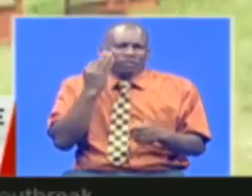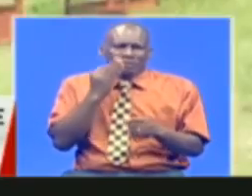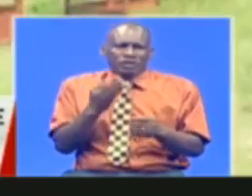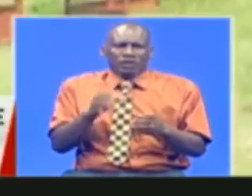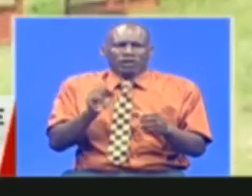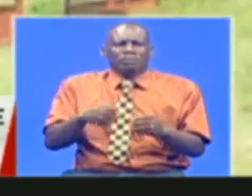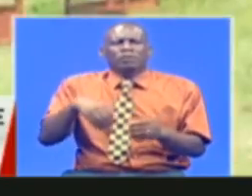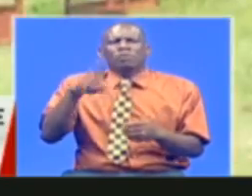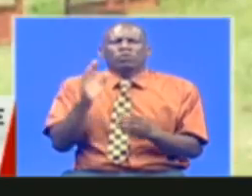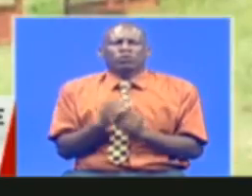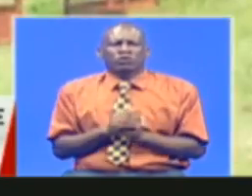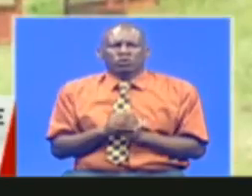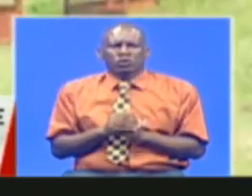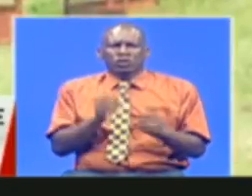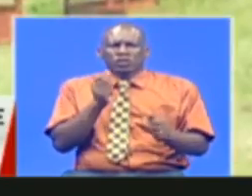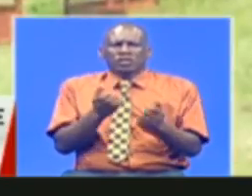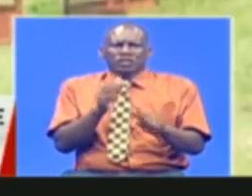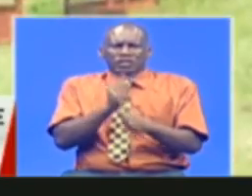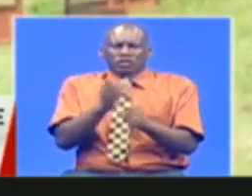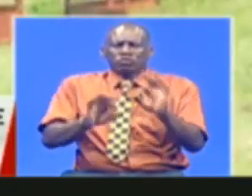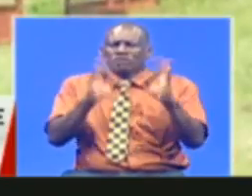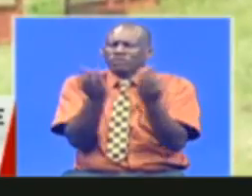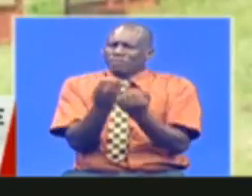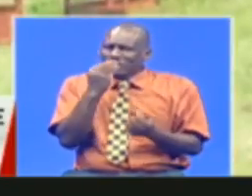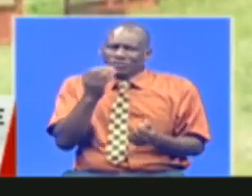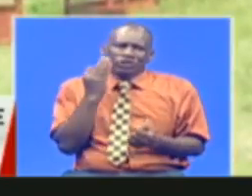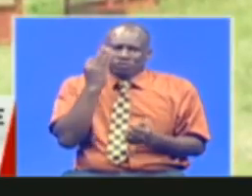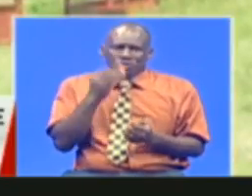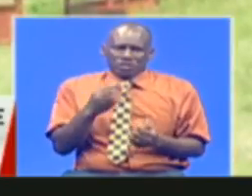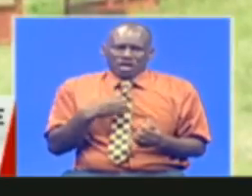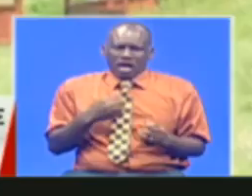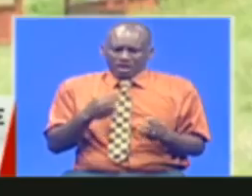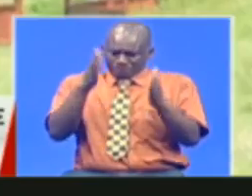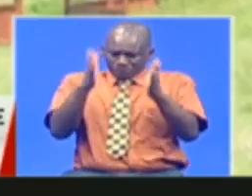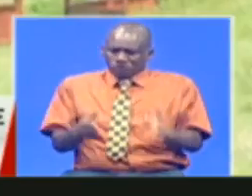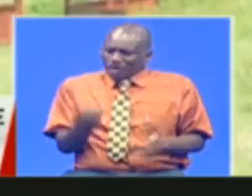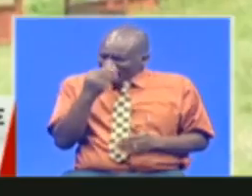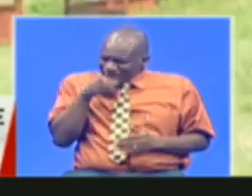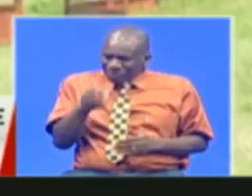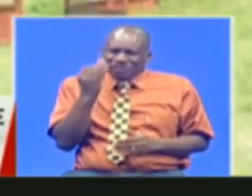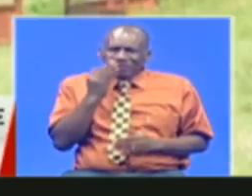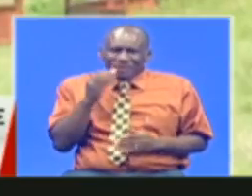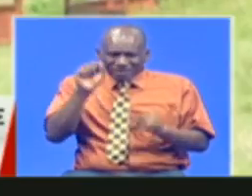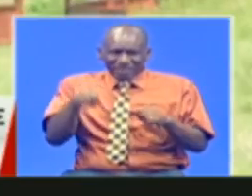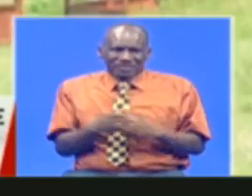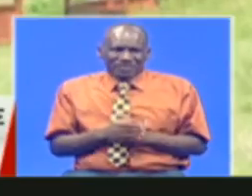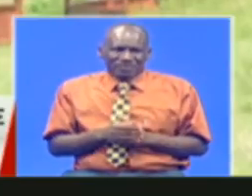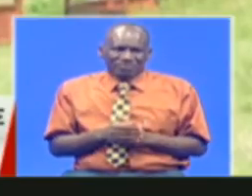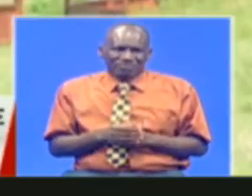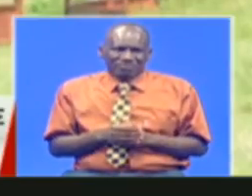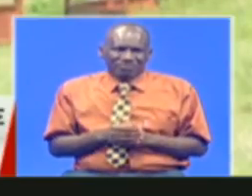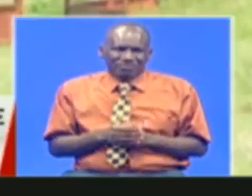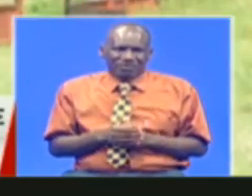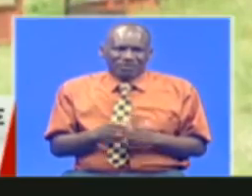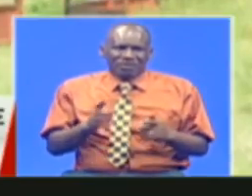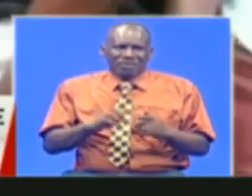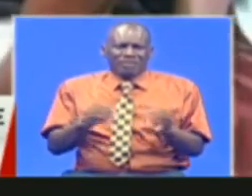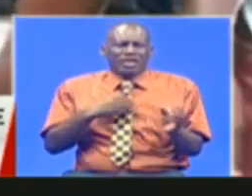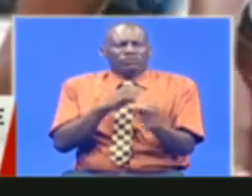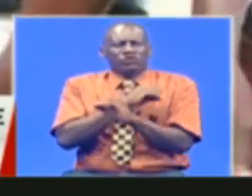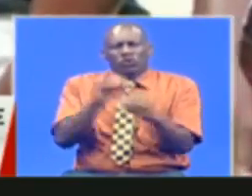Did your household consume it? Personally, I did. Have you gone for checkup? Not yet, but I'm yet